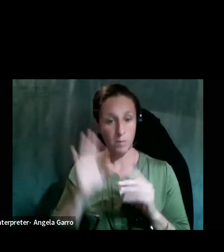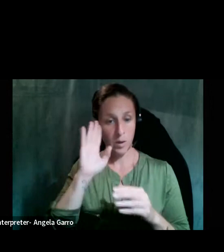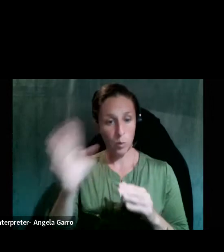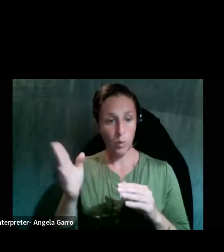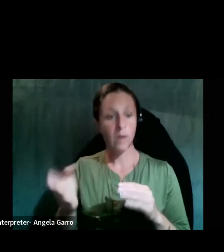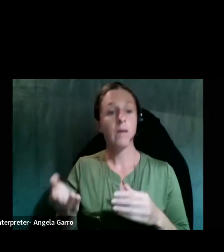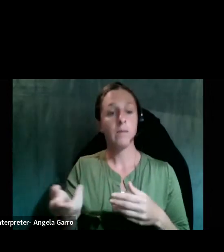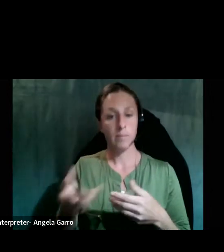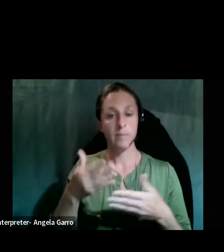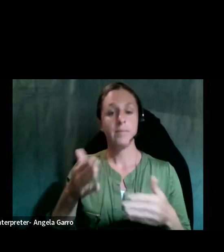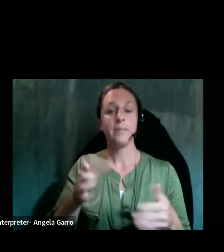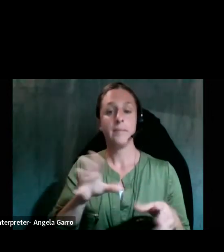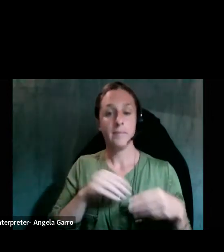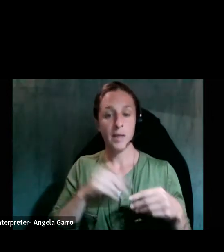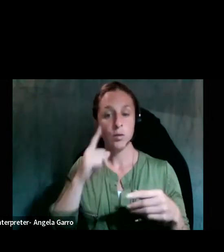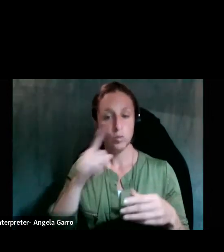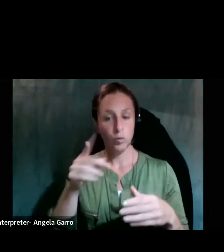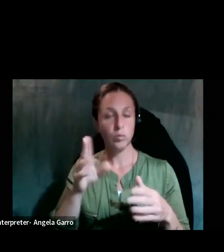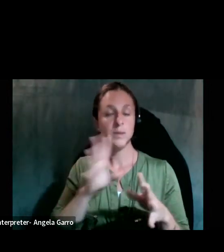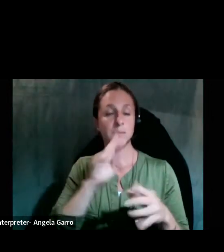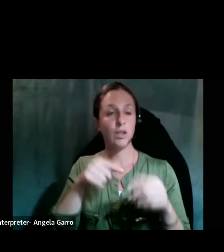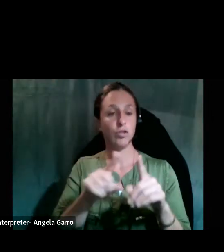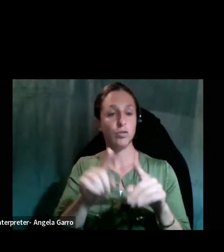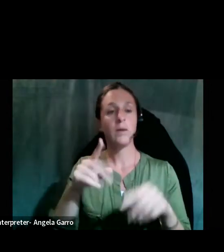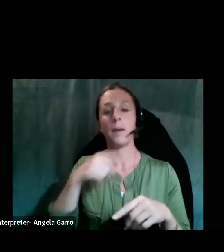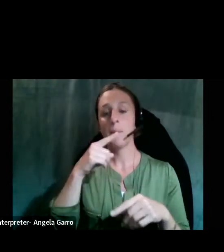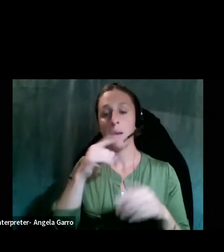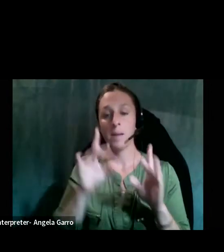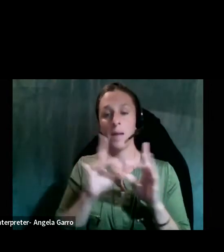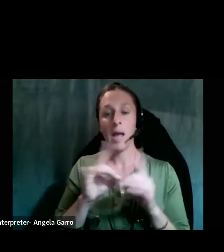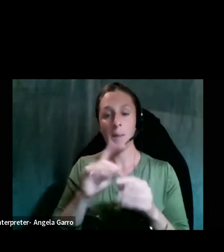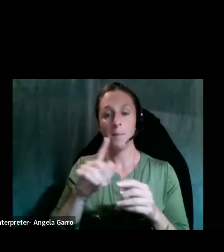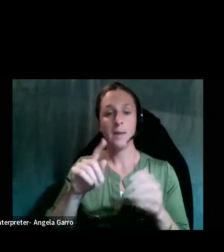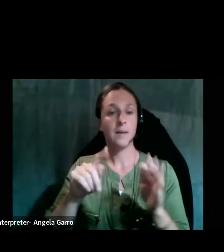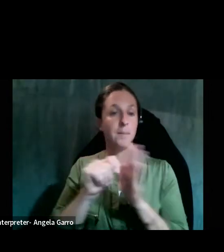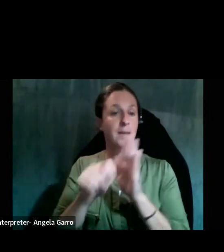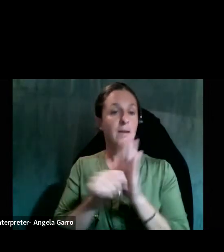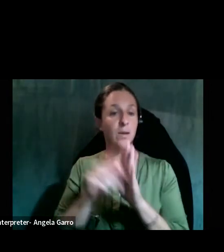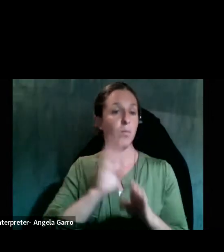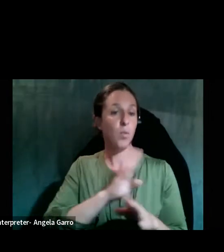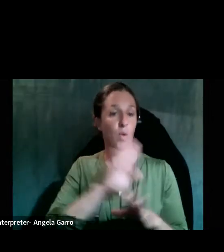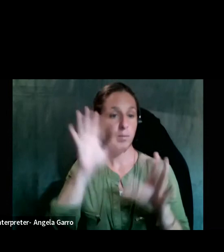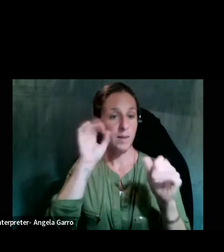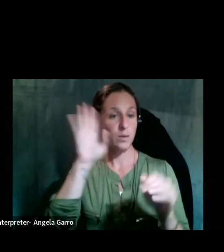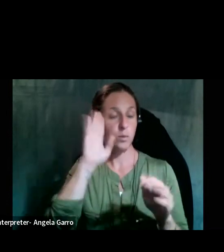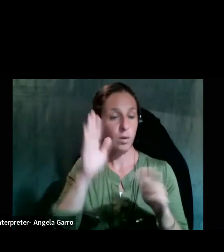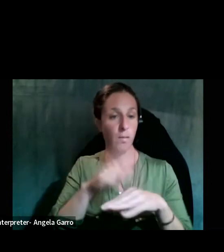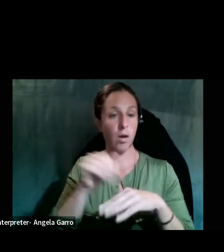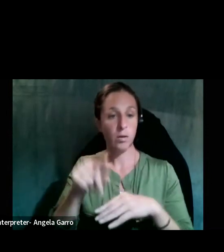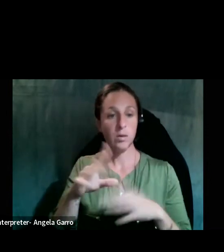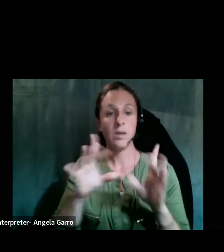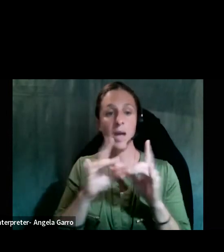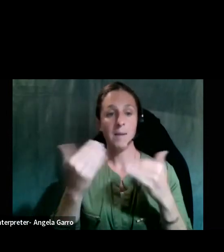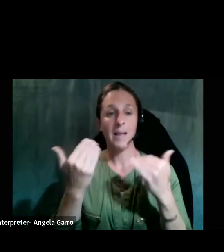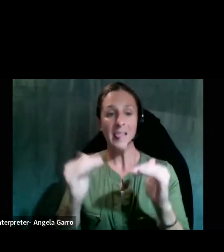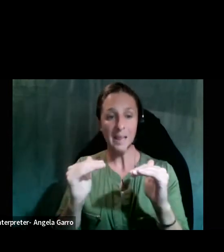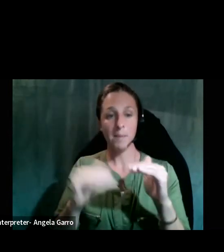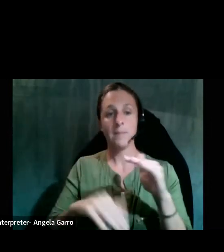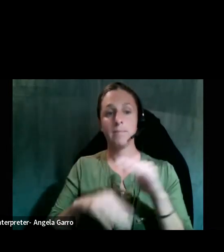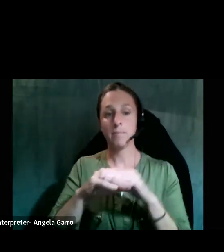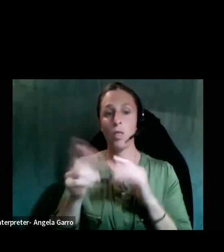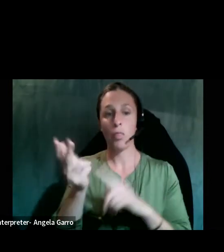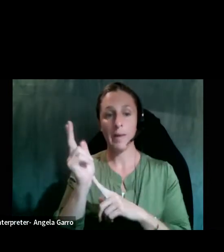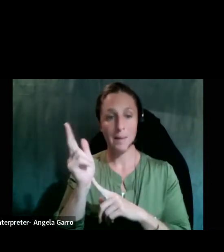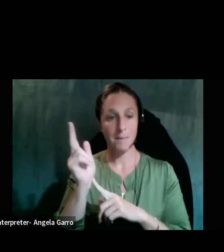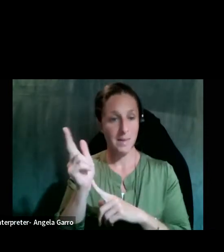speak as a panelist during the public comment period. The board president will call on you. Please note that comments are limited to 3 minutes. The